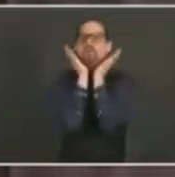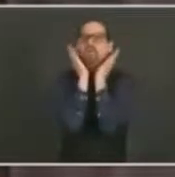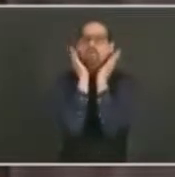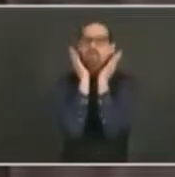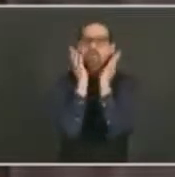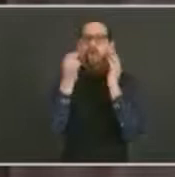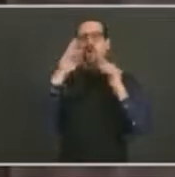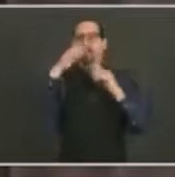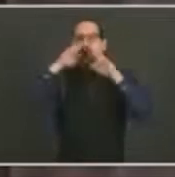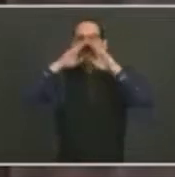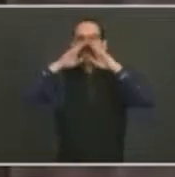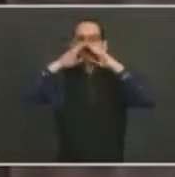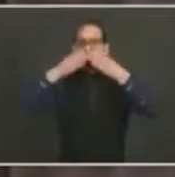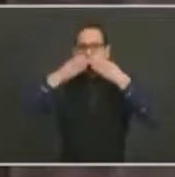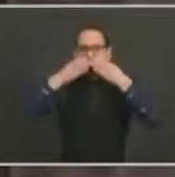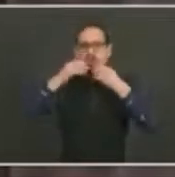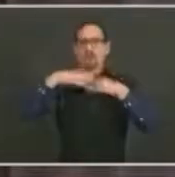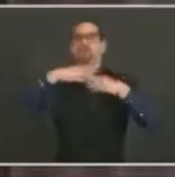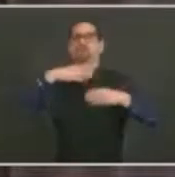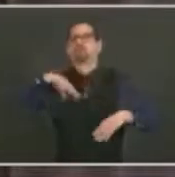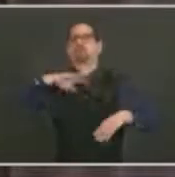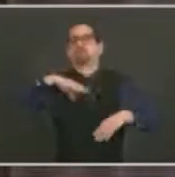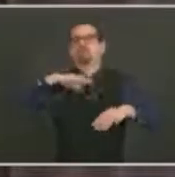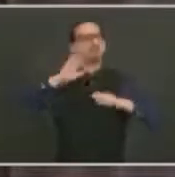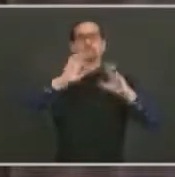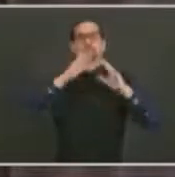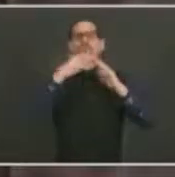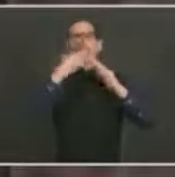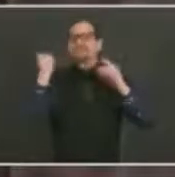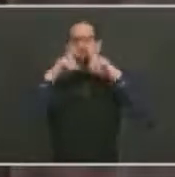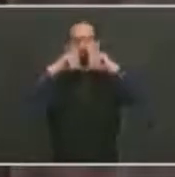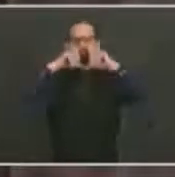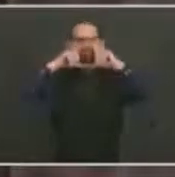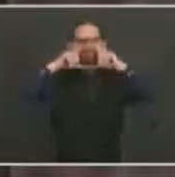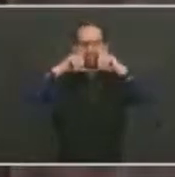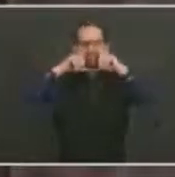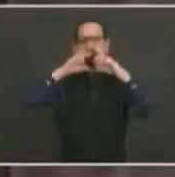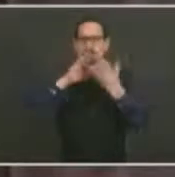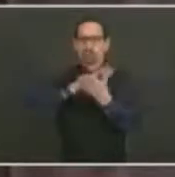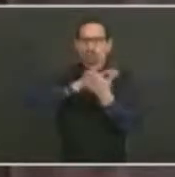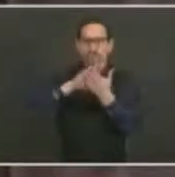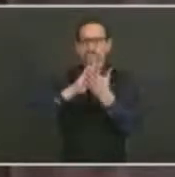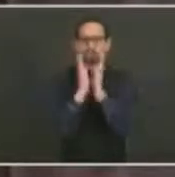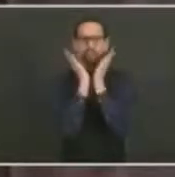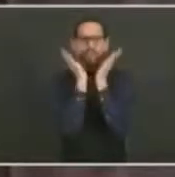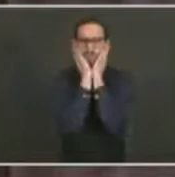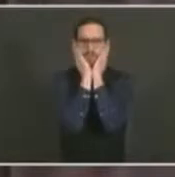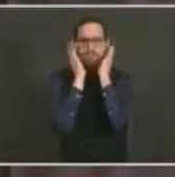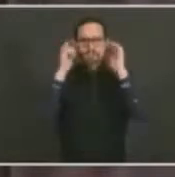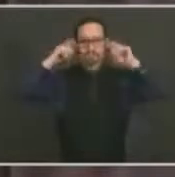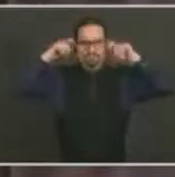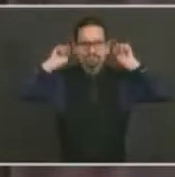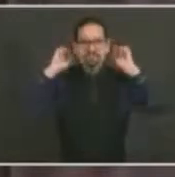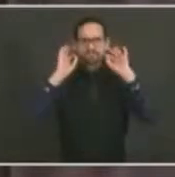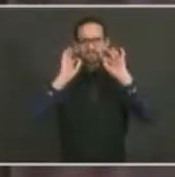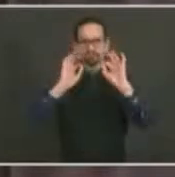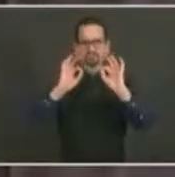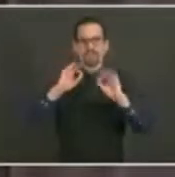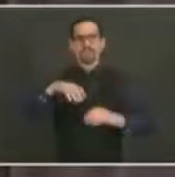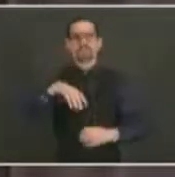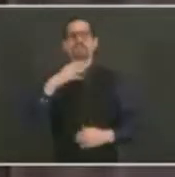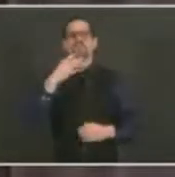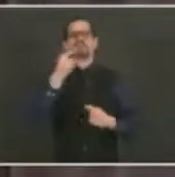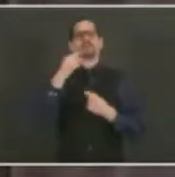of masks, particularly in advance of preparing for new variant strains of COVID-19,